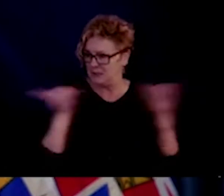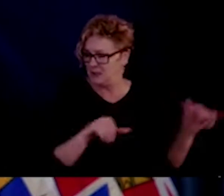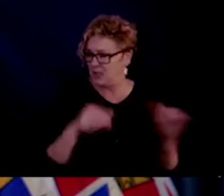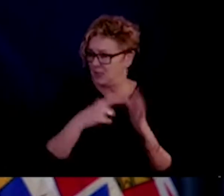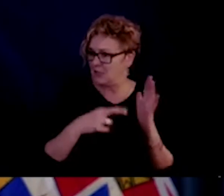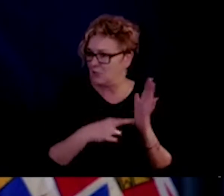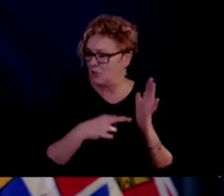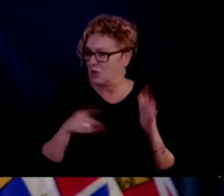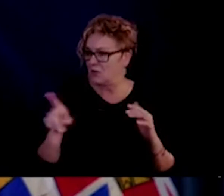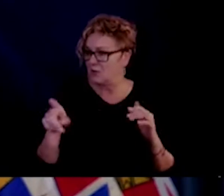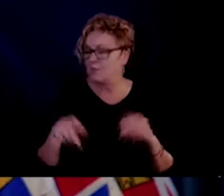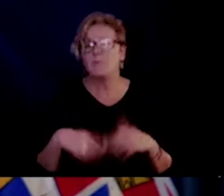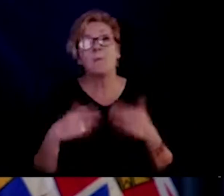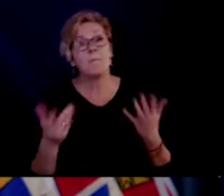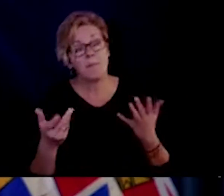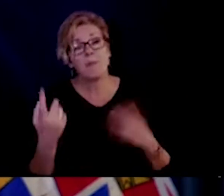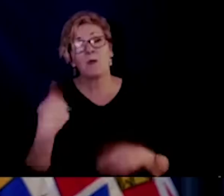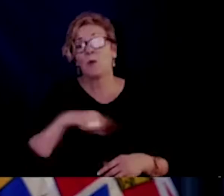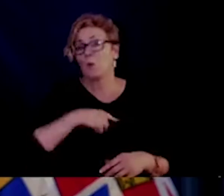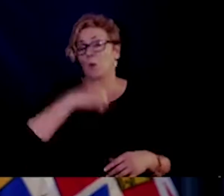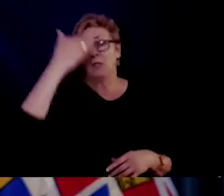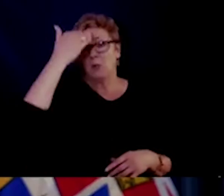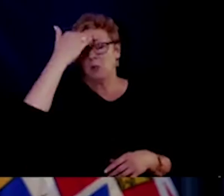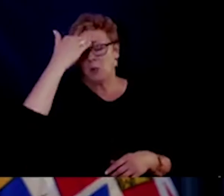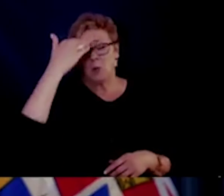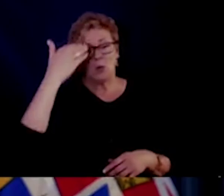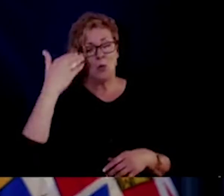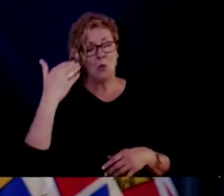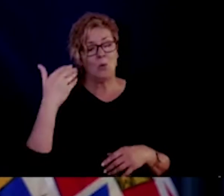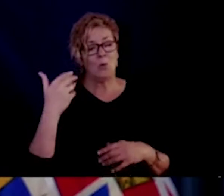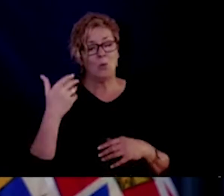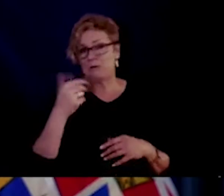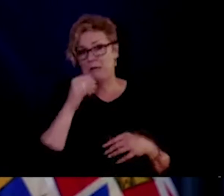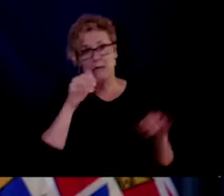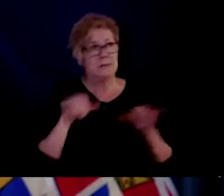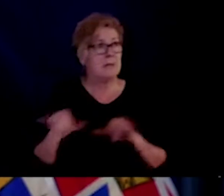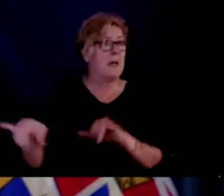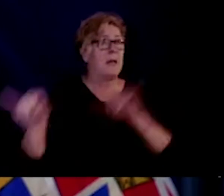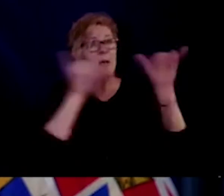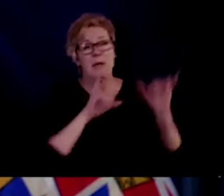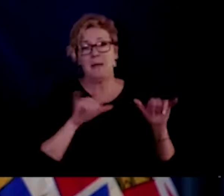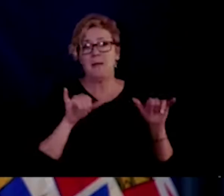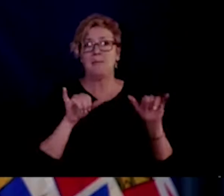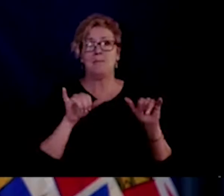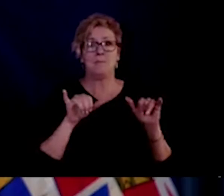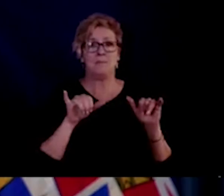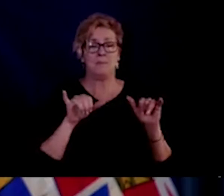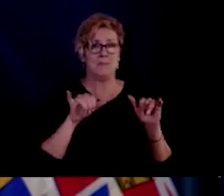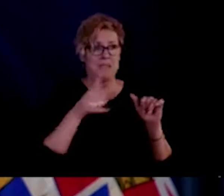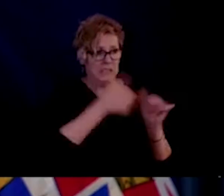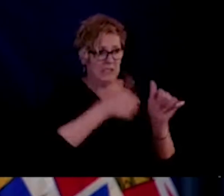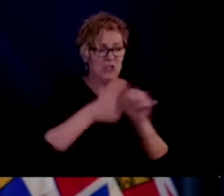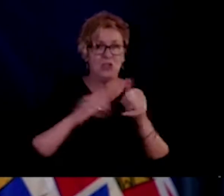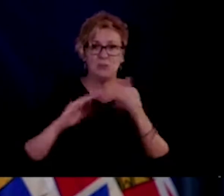virus transfers through people. We bring it with us when we come. The good work that's been done by Vancouver Island Health